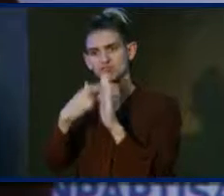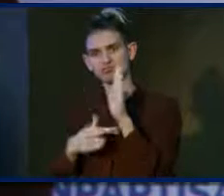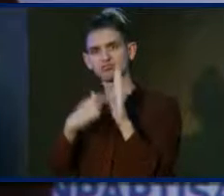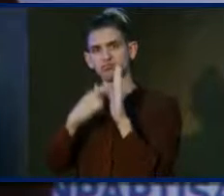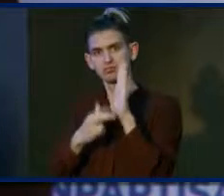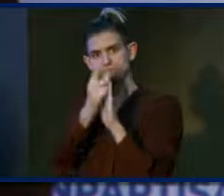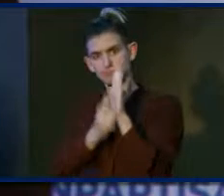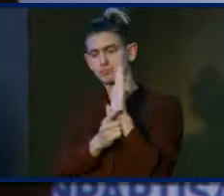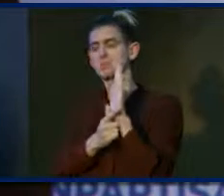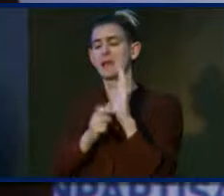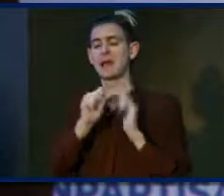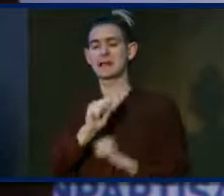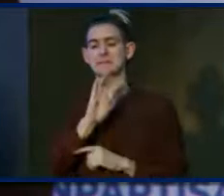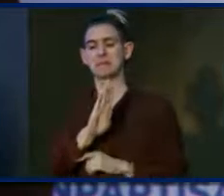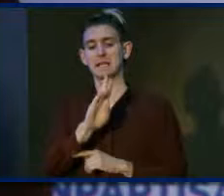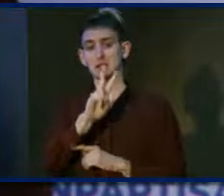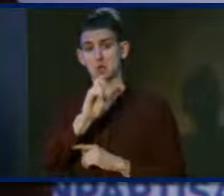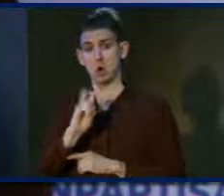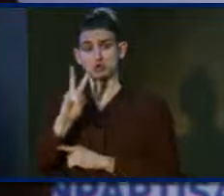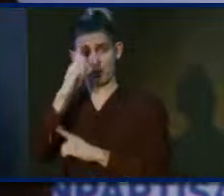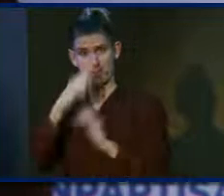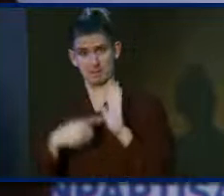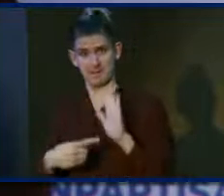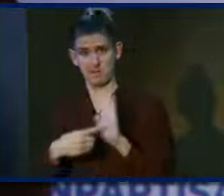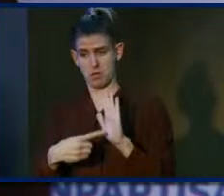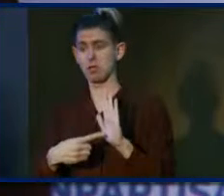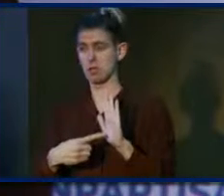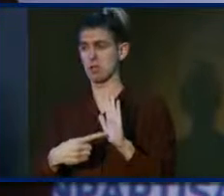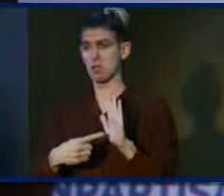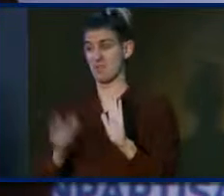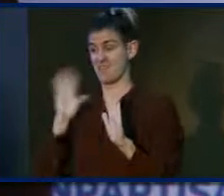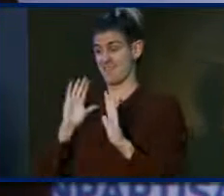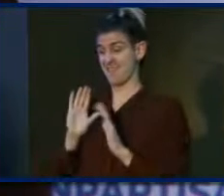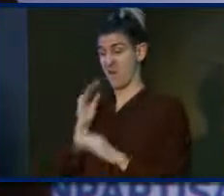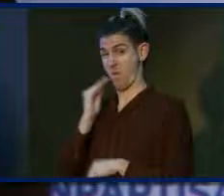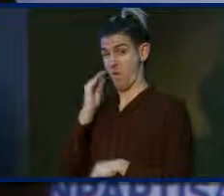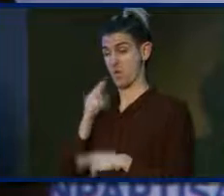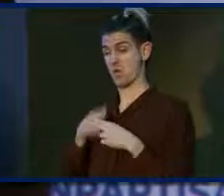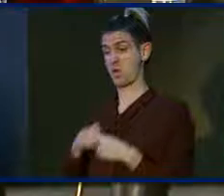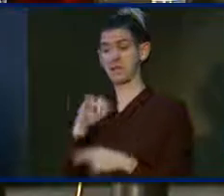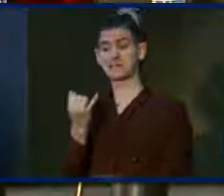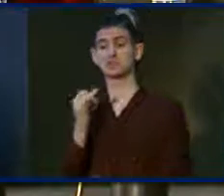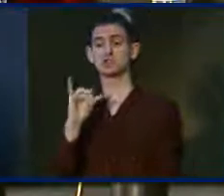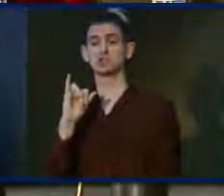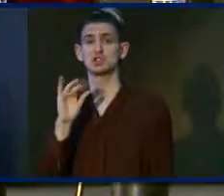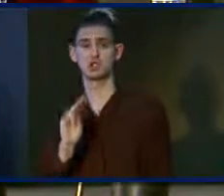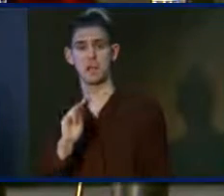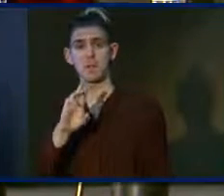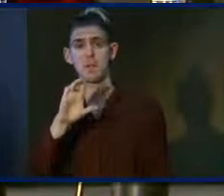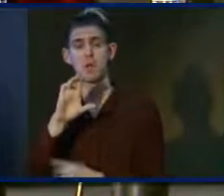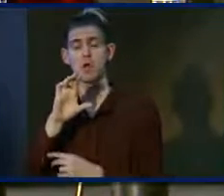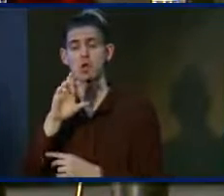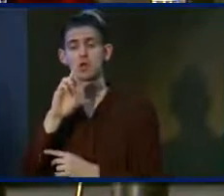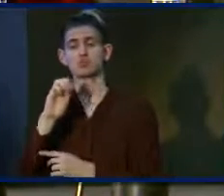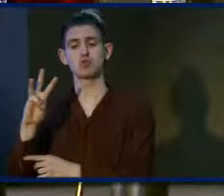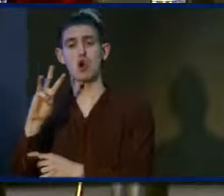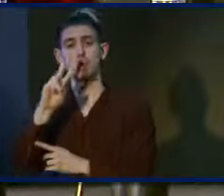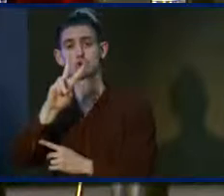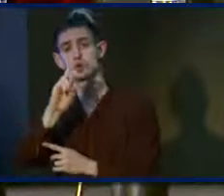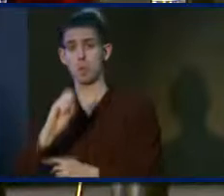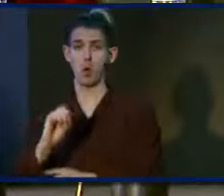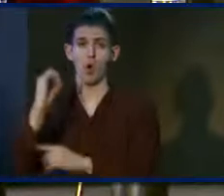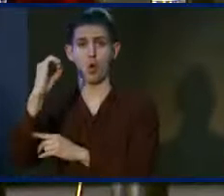law SB 202, or as we call it back home, Jim Crow 2.0. SB 202 erodes